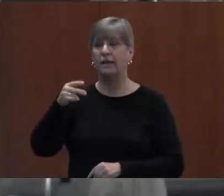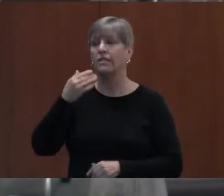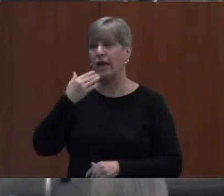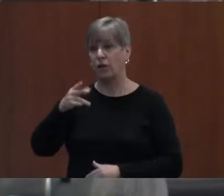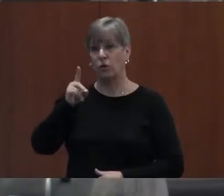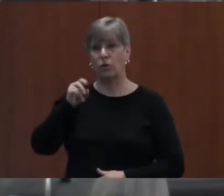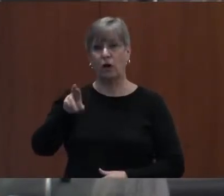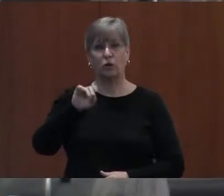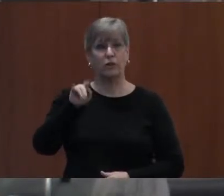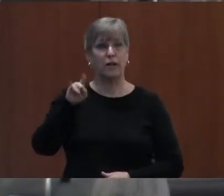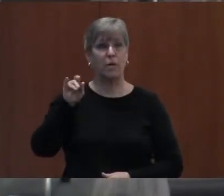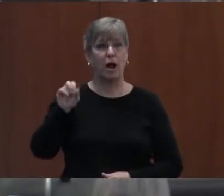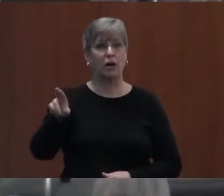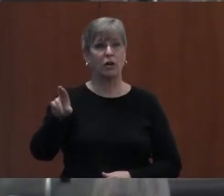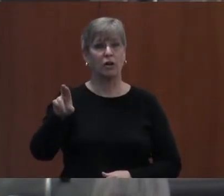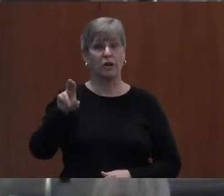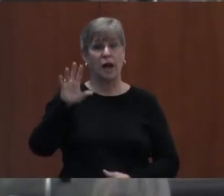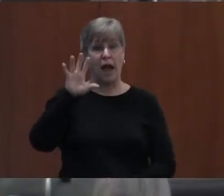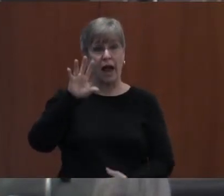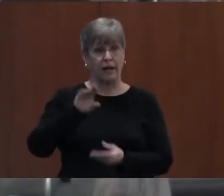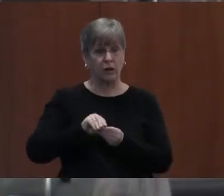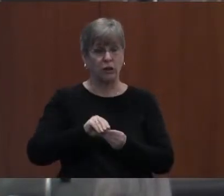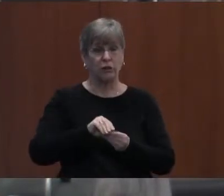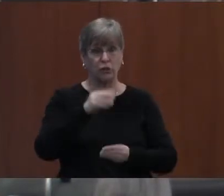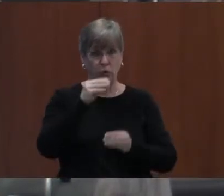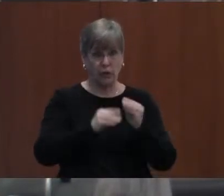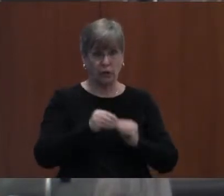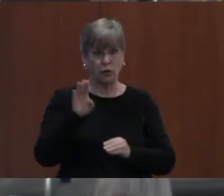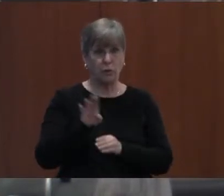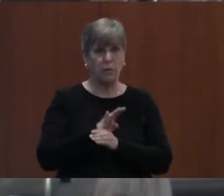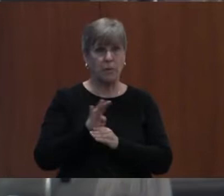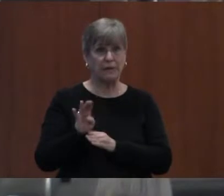Zentmeyer. Any additions or corrections to the business meeting